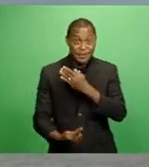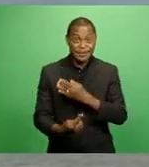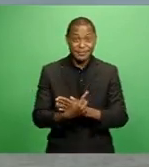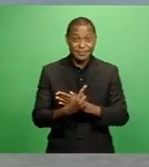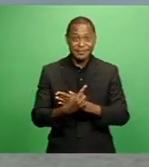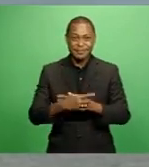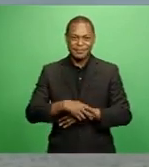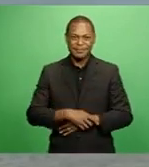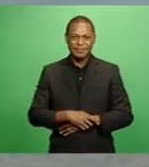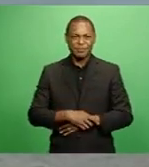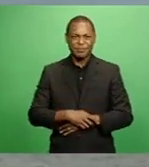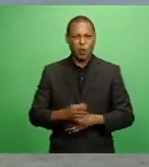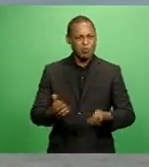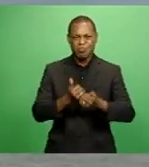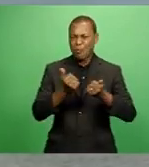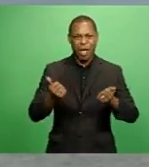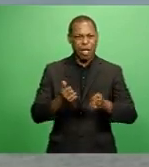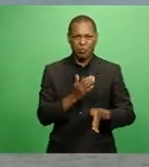so many job